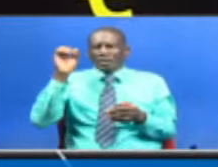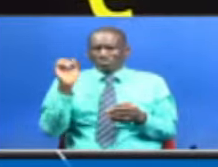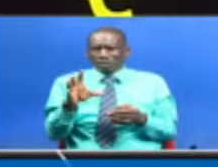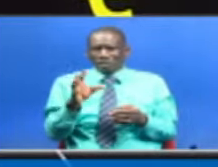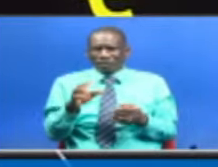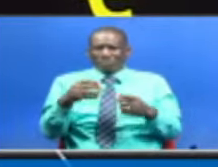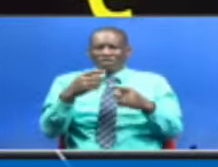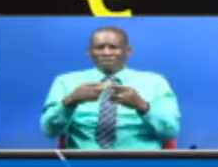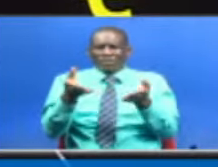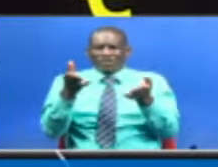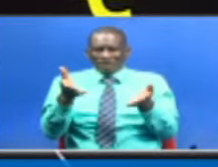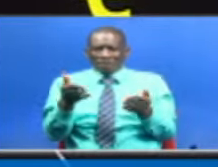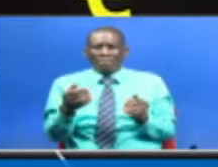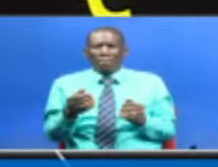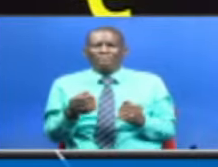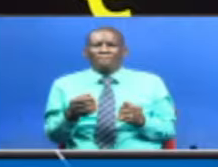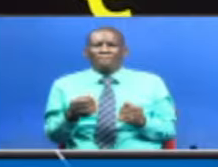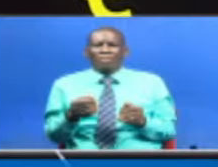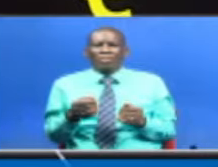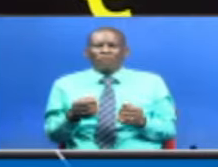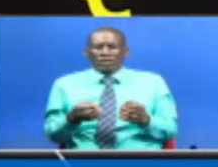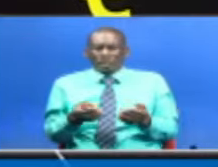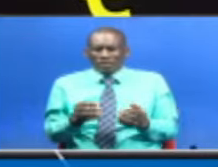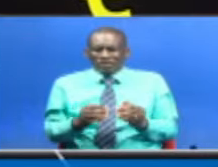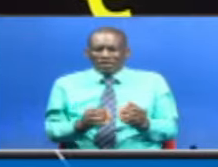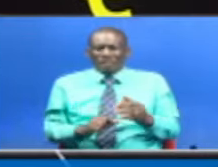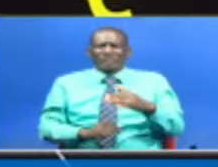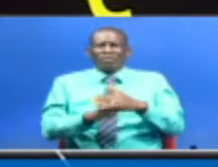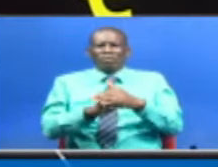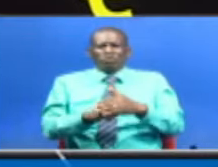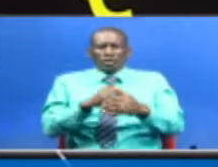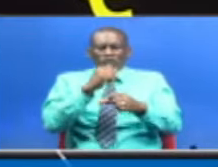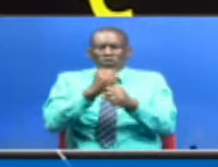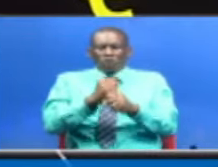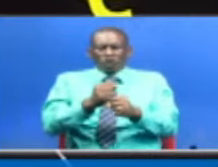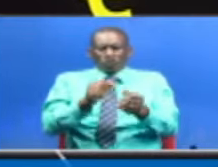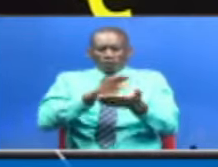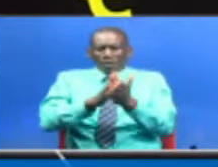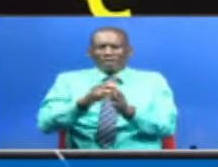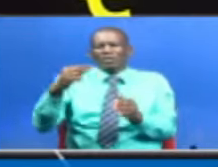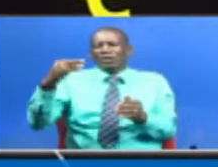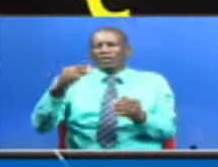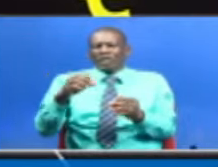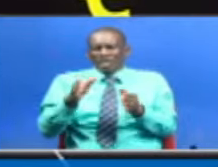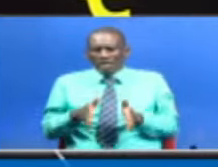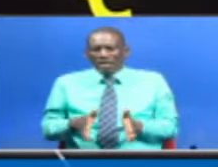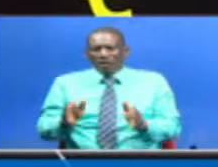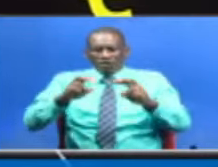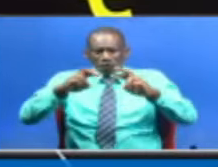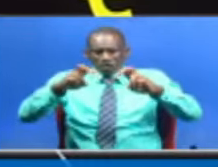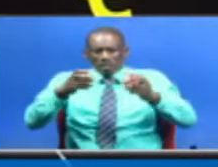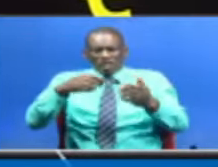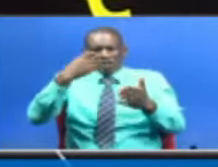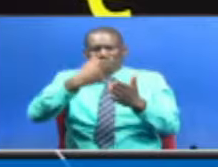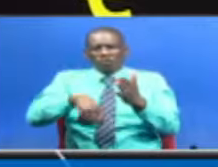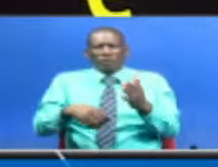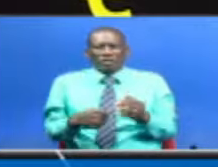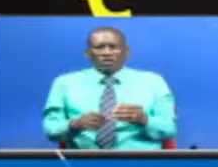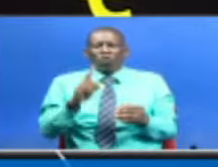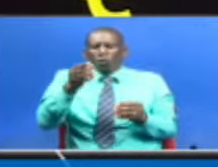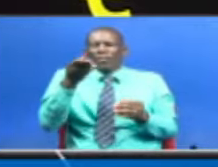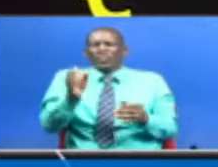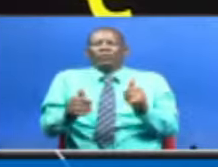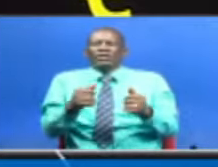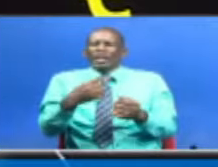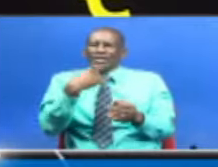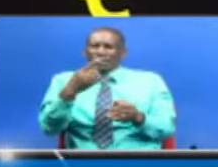but definitely promotes the journey of going green. So in terms of looking at really the cost, one of the things that I did